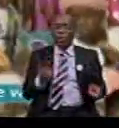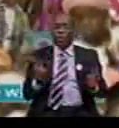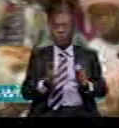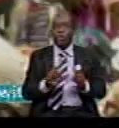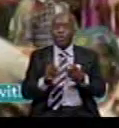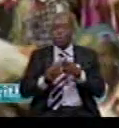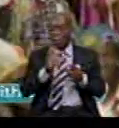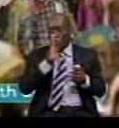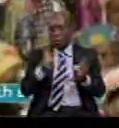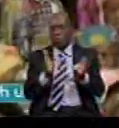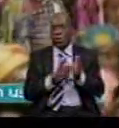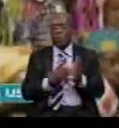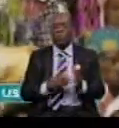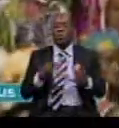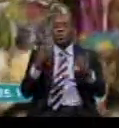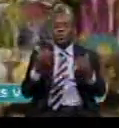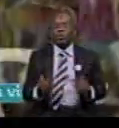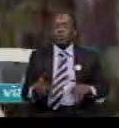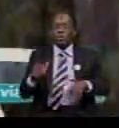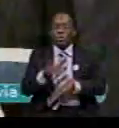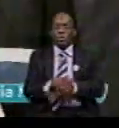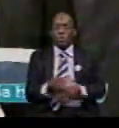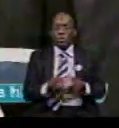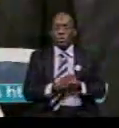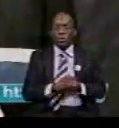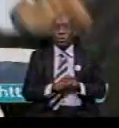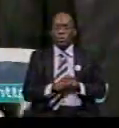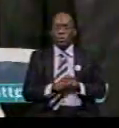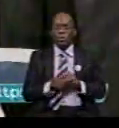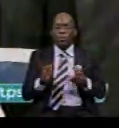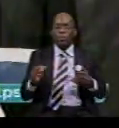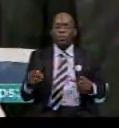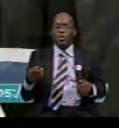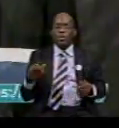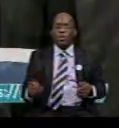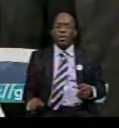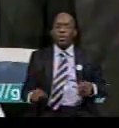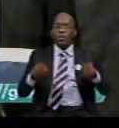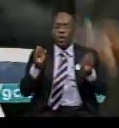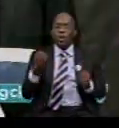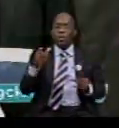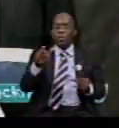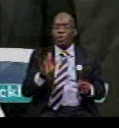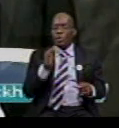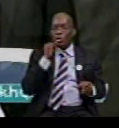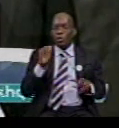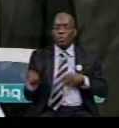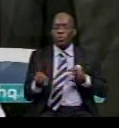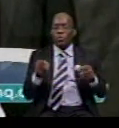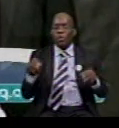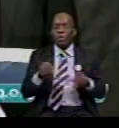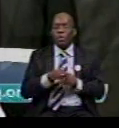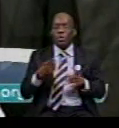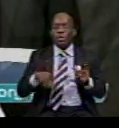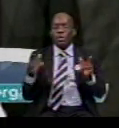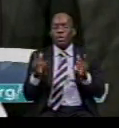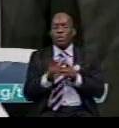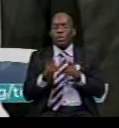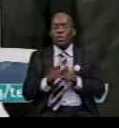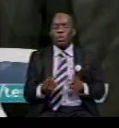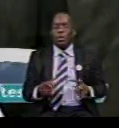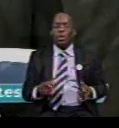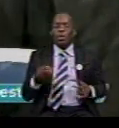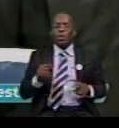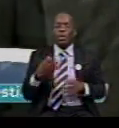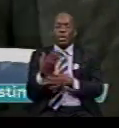Please check your body, please. The power of God is moving in the camp. The hand of God has touched you.